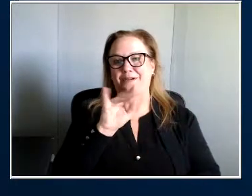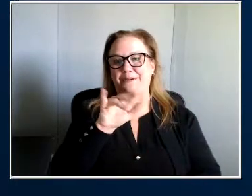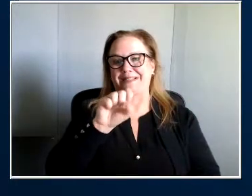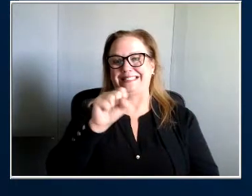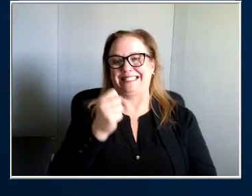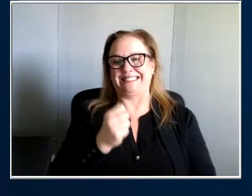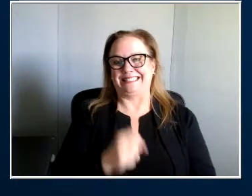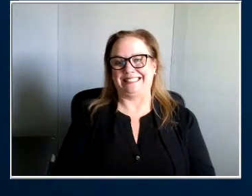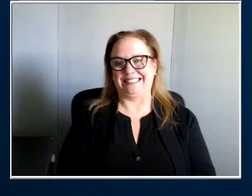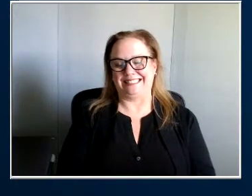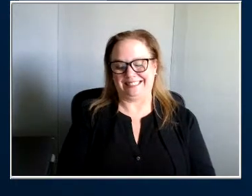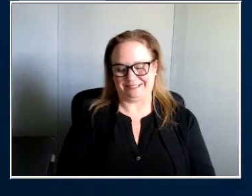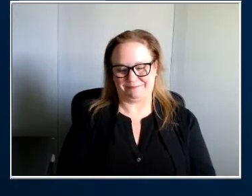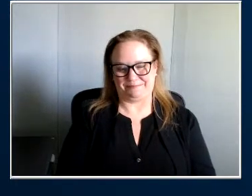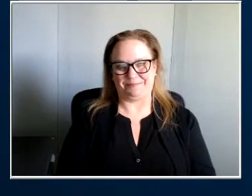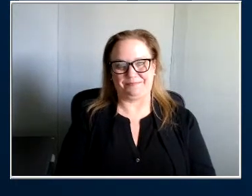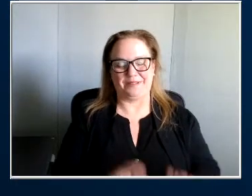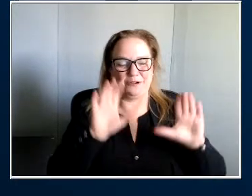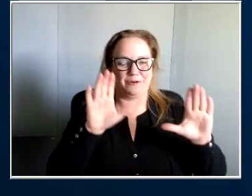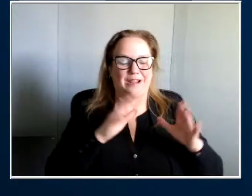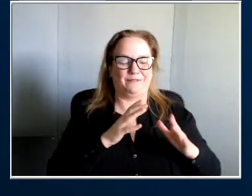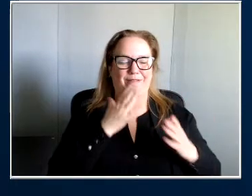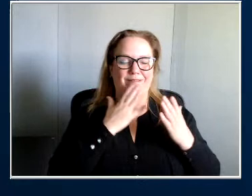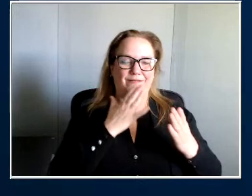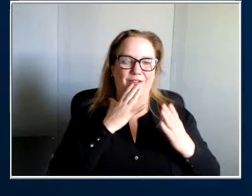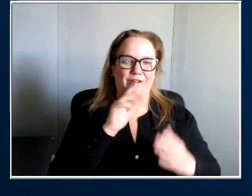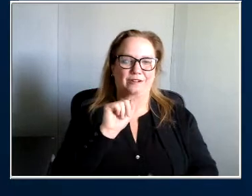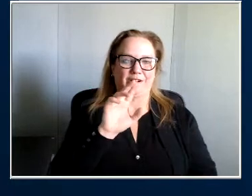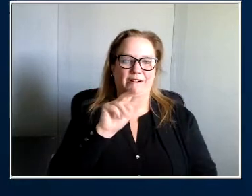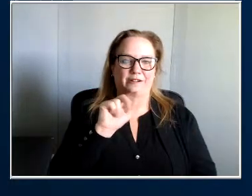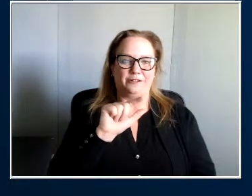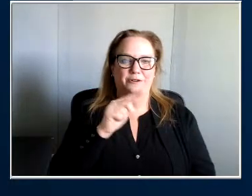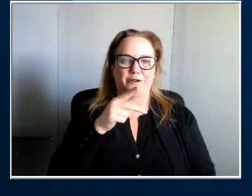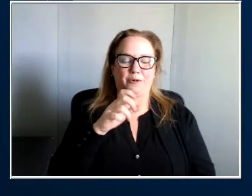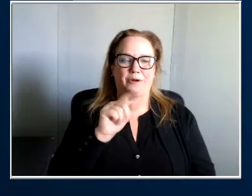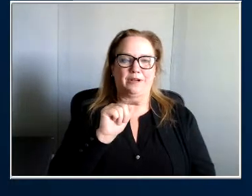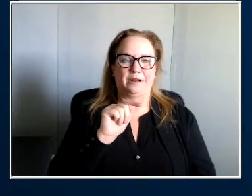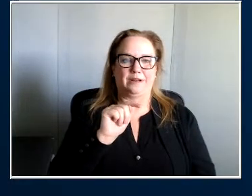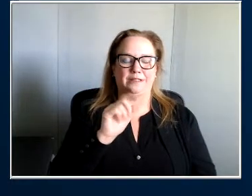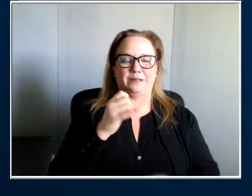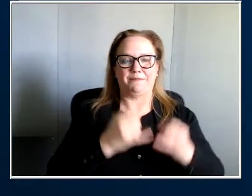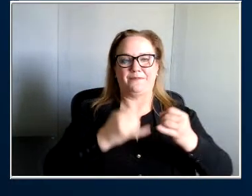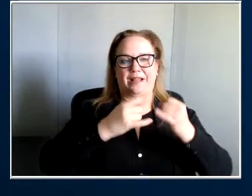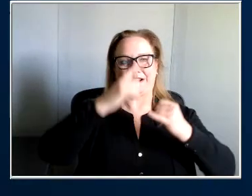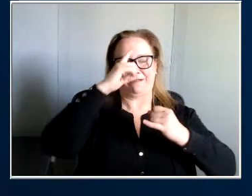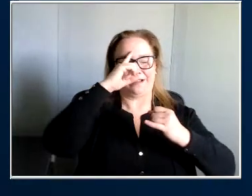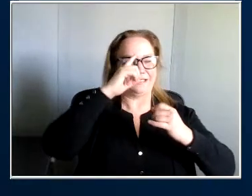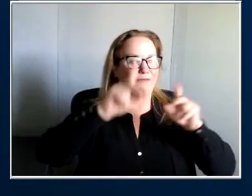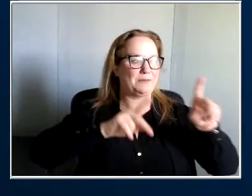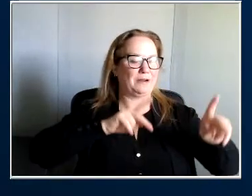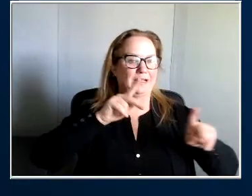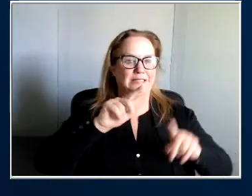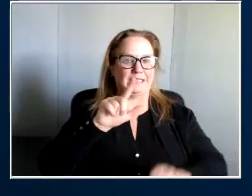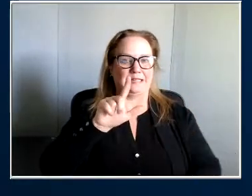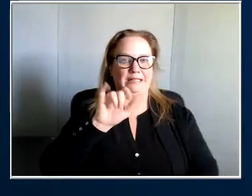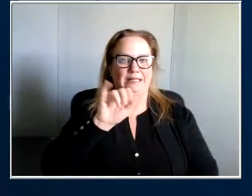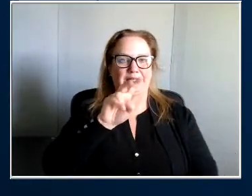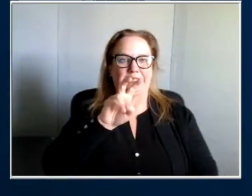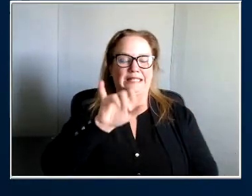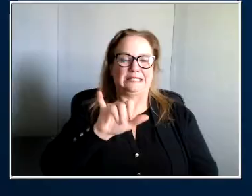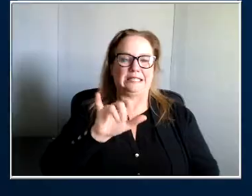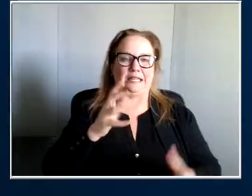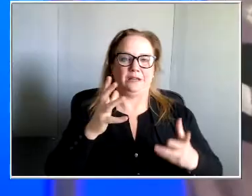are grateful for Missy's and grateful for Turning Point both, I think. So I want to get some final thoughts from our guests. Lizzie, what do you want folks to know